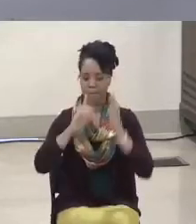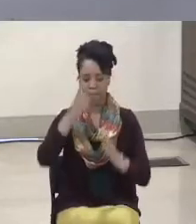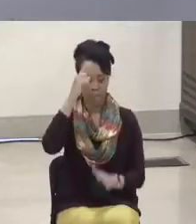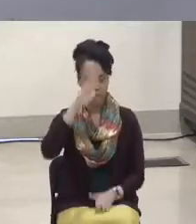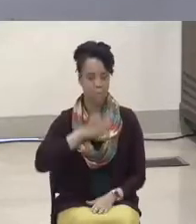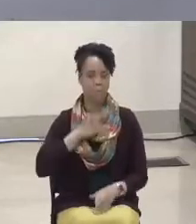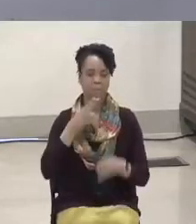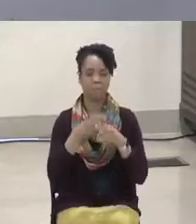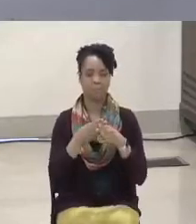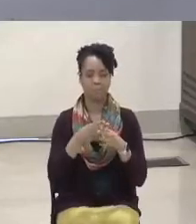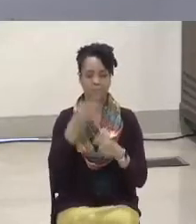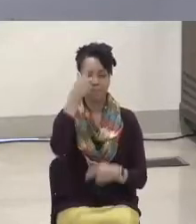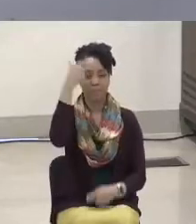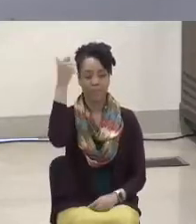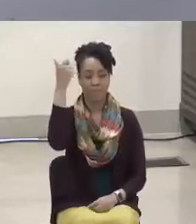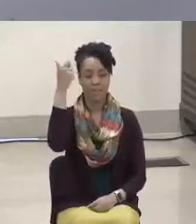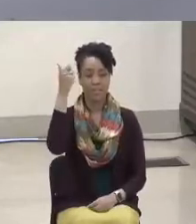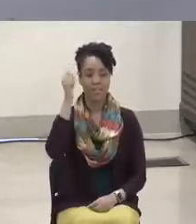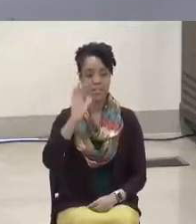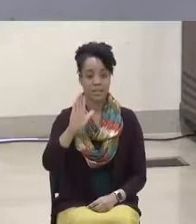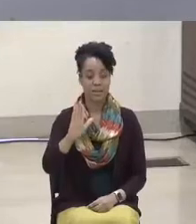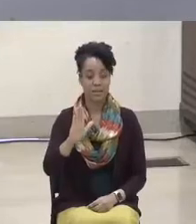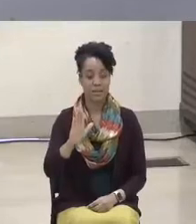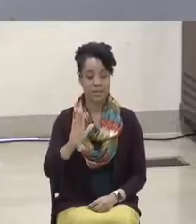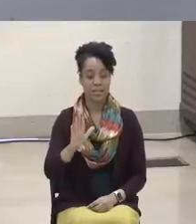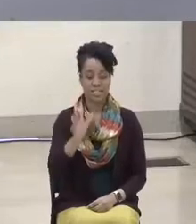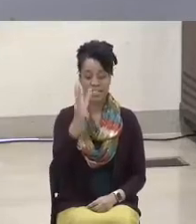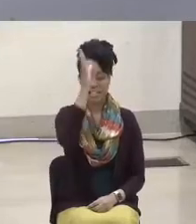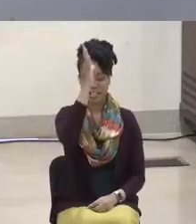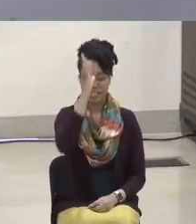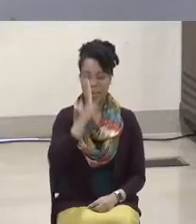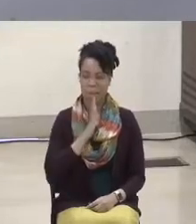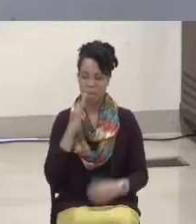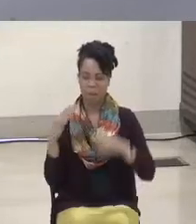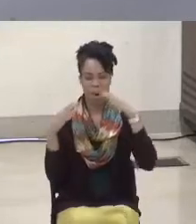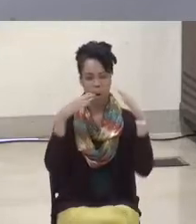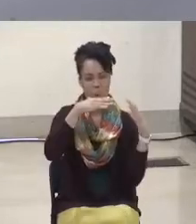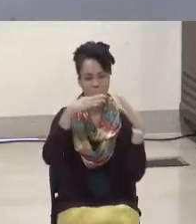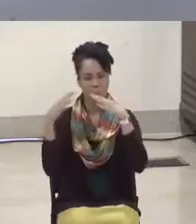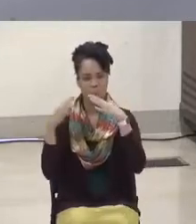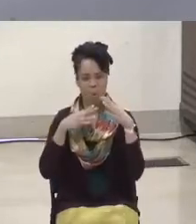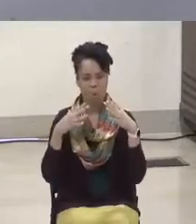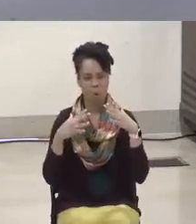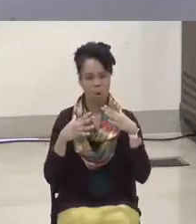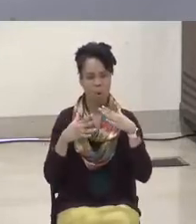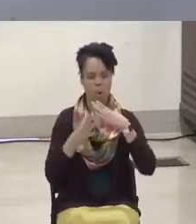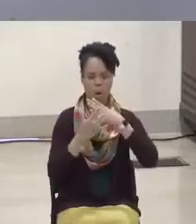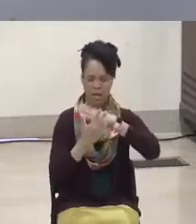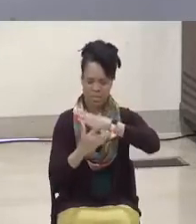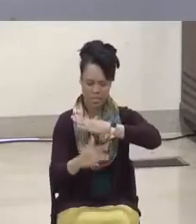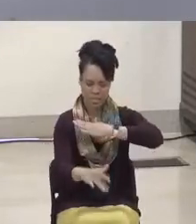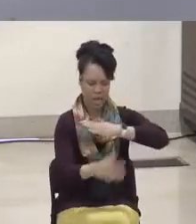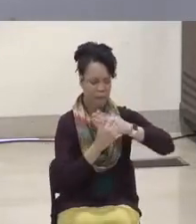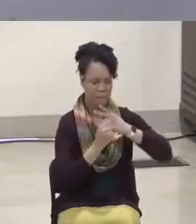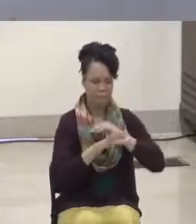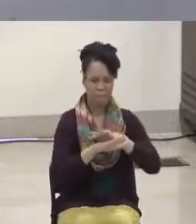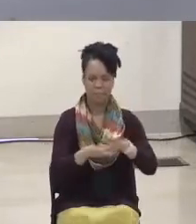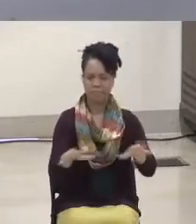name, David, because thou hast been a man of war and hast shed blood. dice